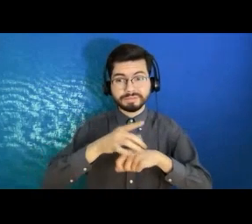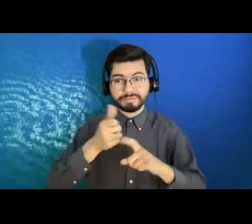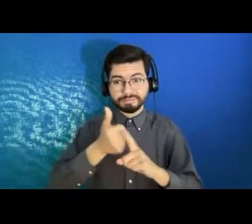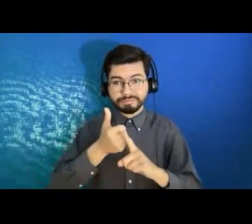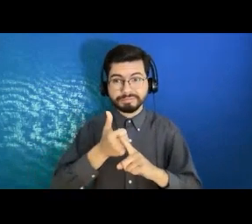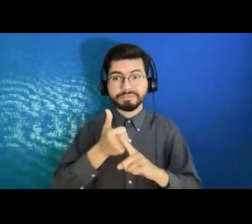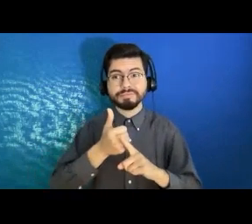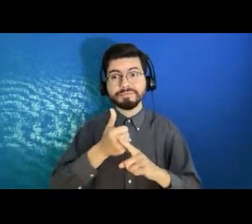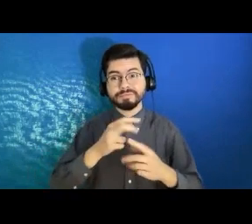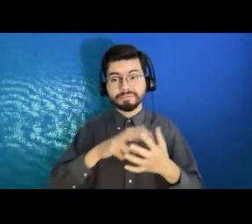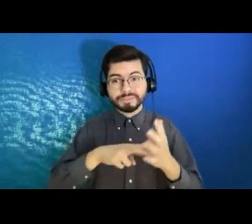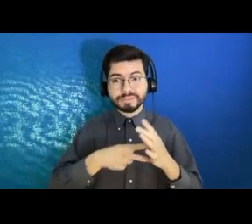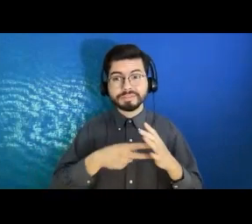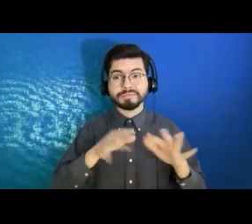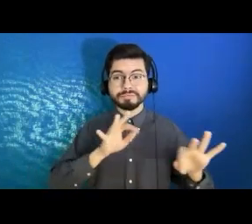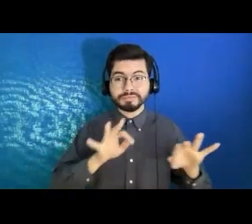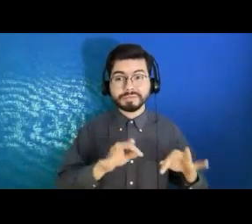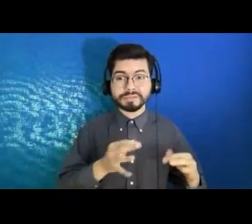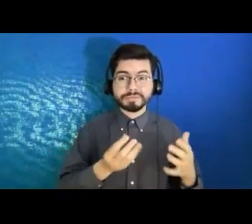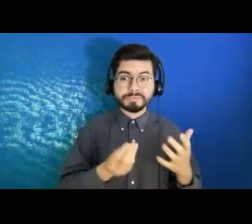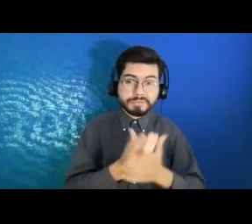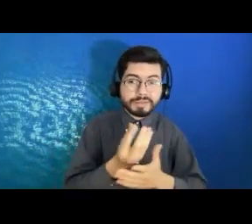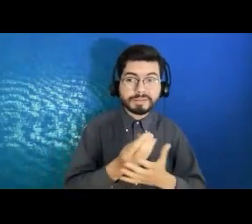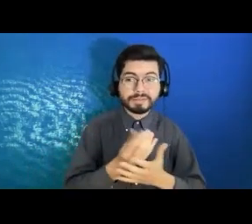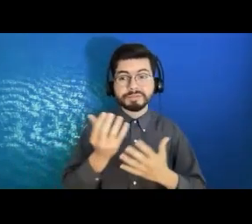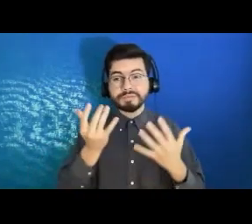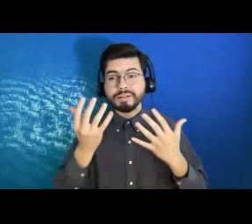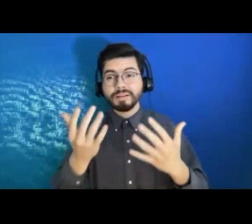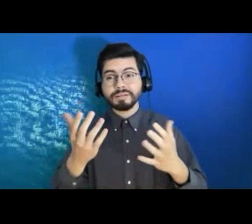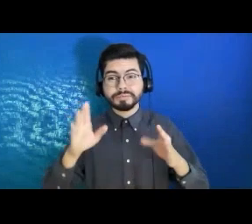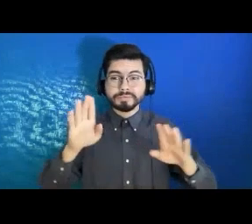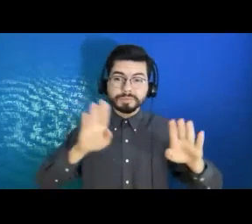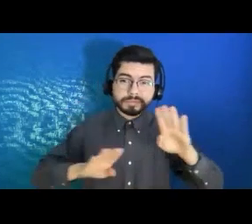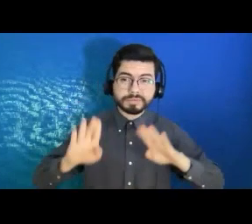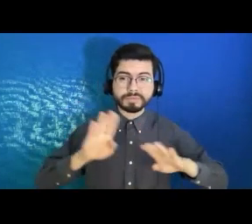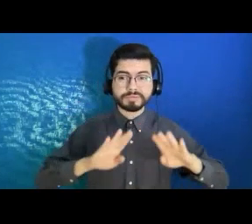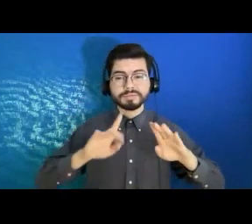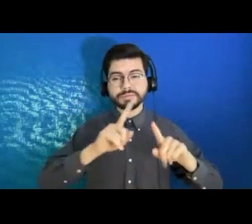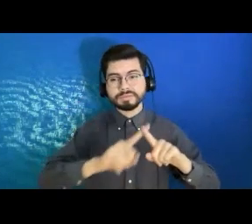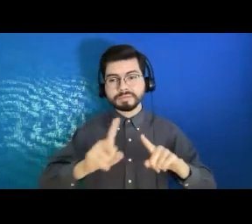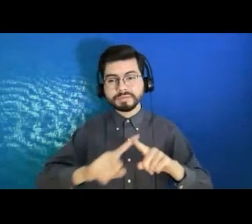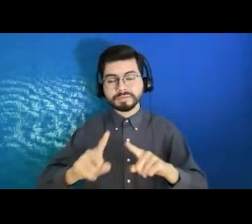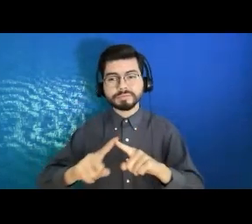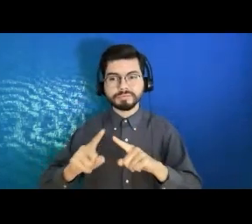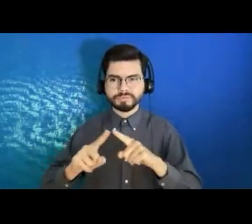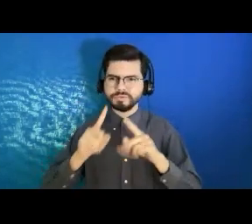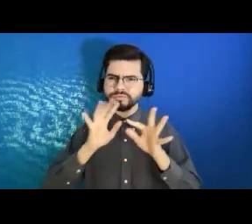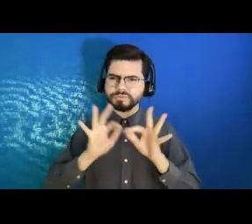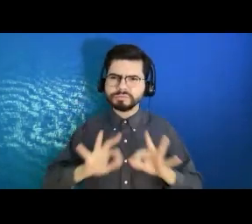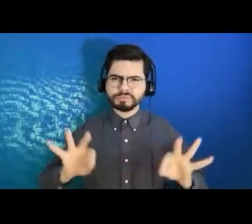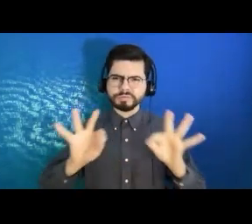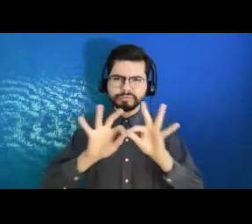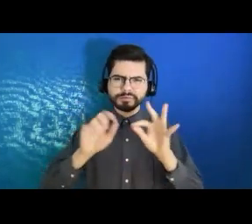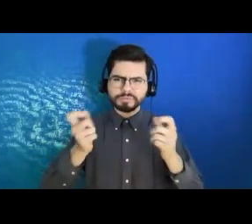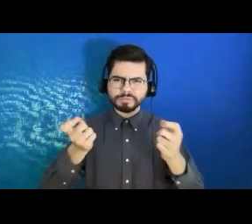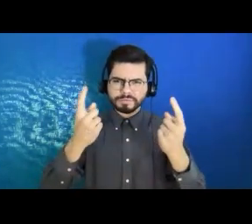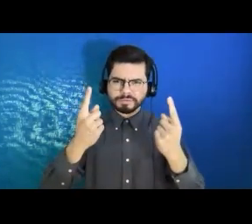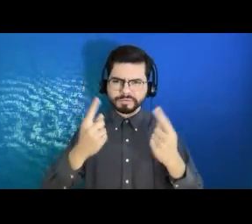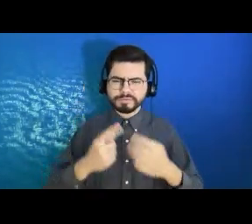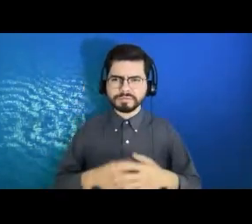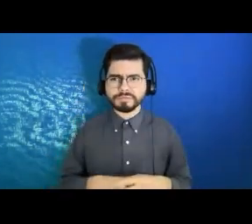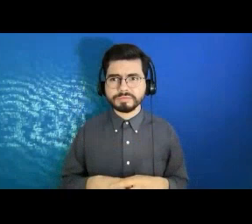fire. It dictates the biology. So it's really important to understand. Like I